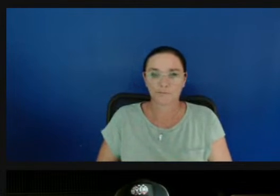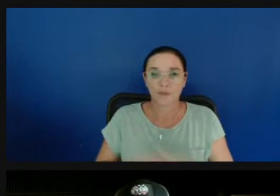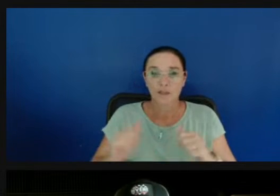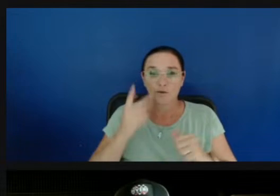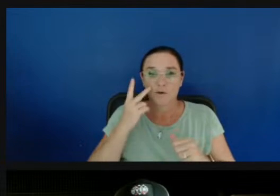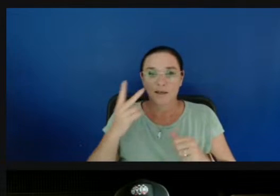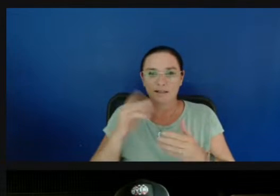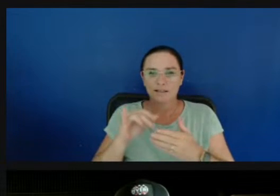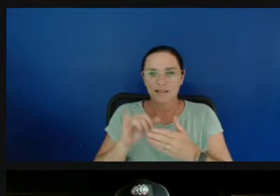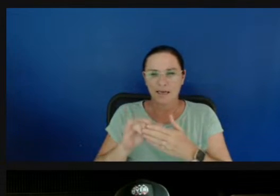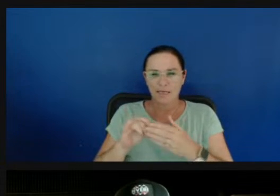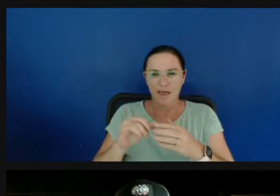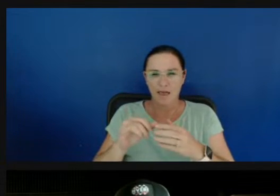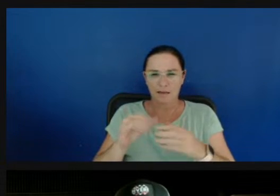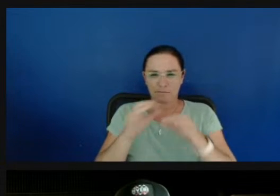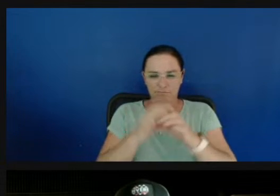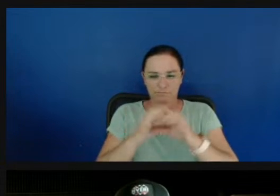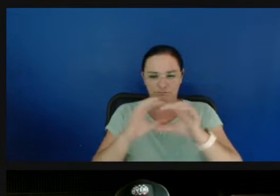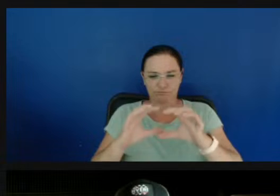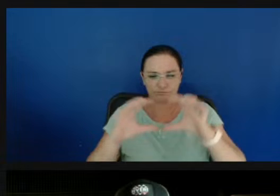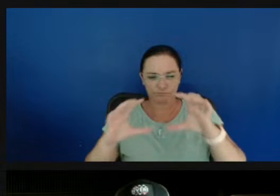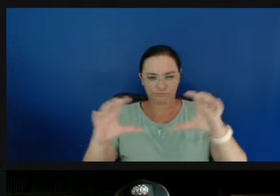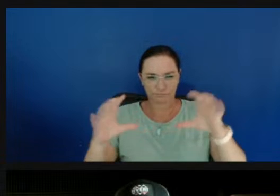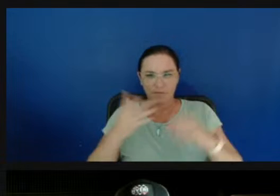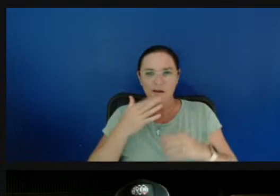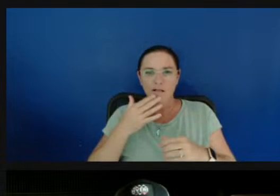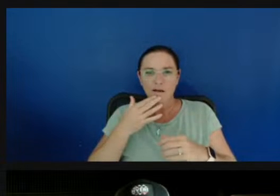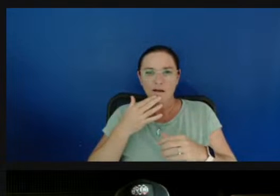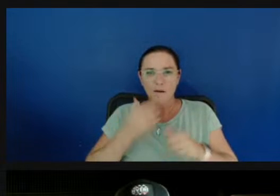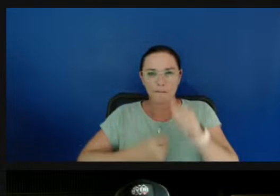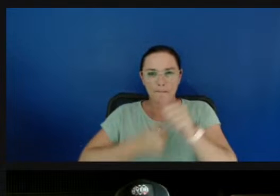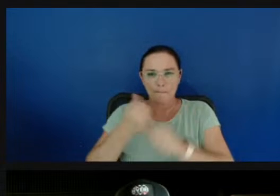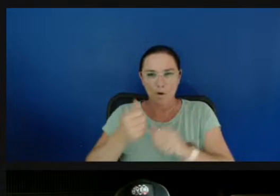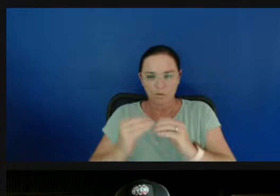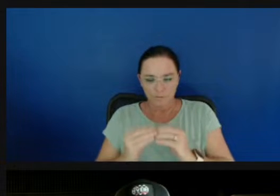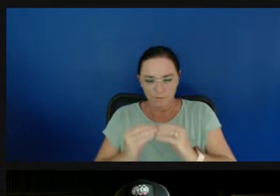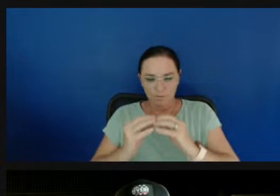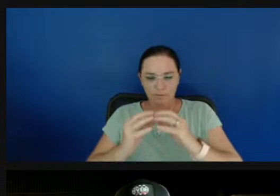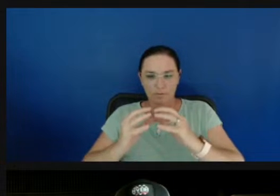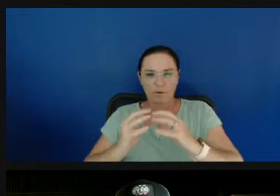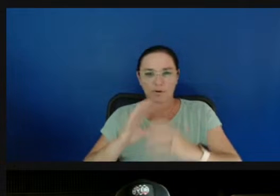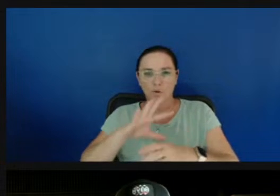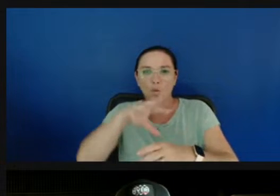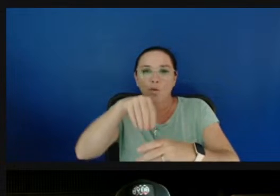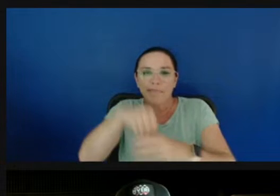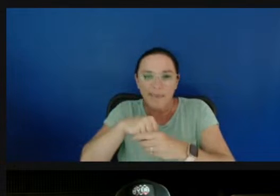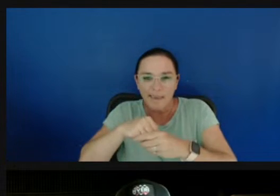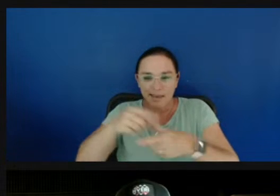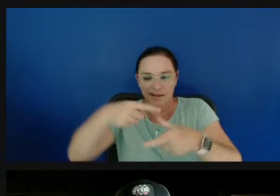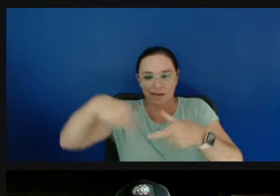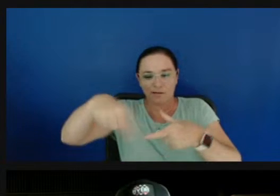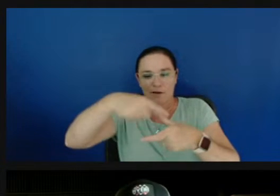deformation image, most of that bulging is happening within that caldera area.